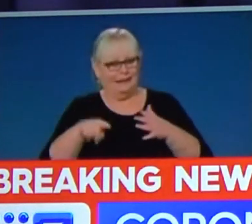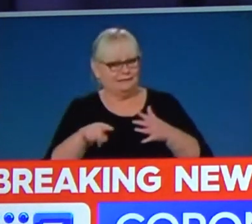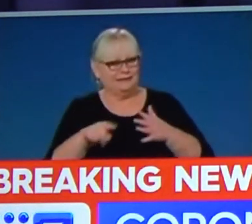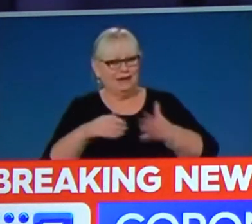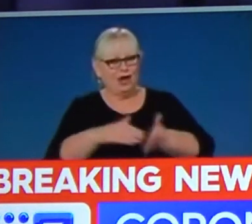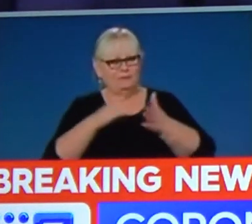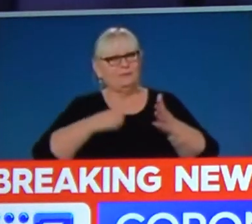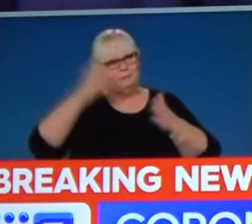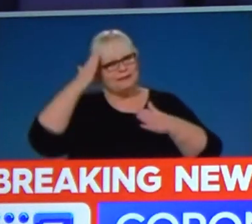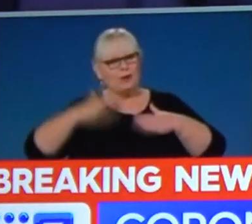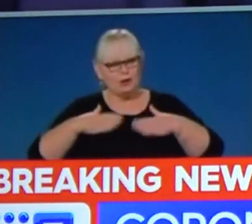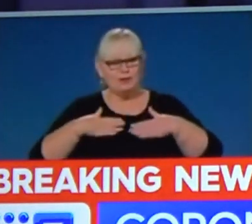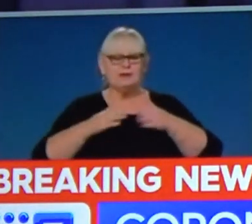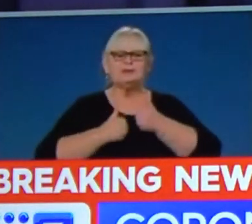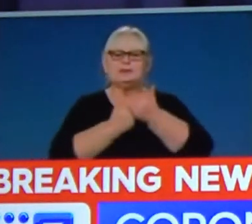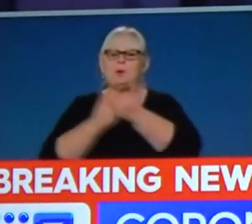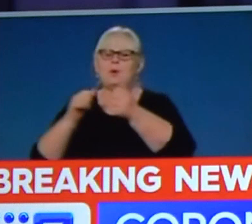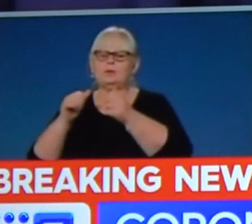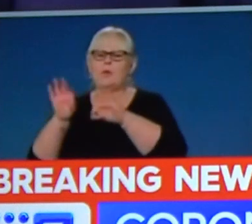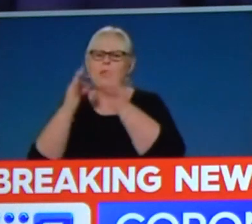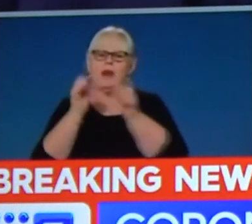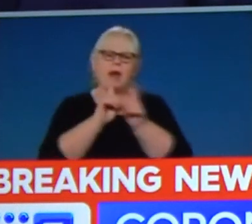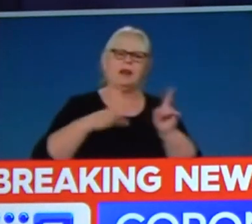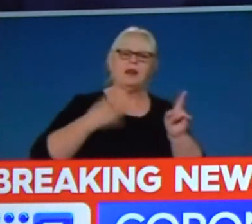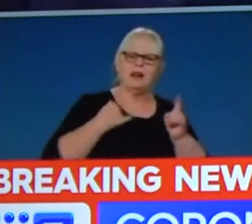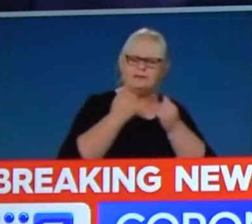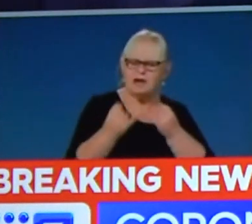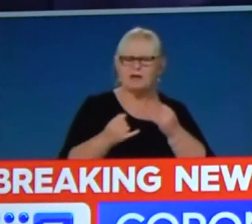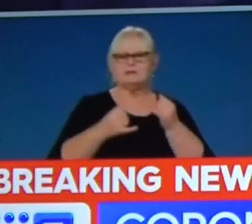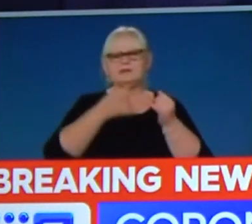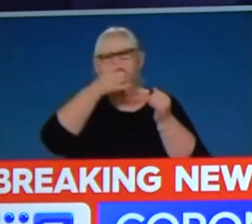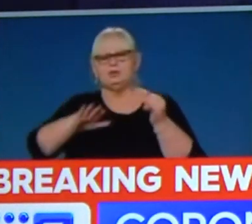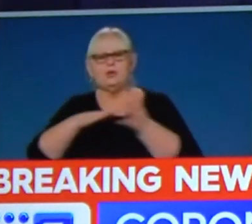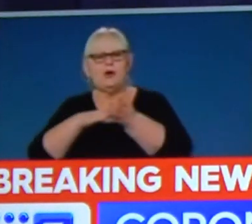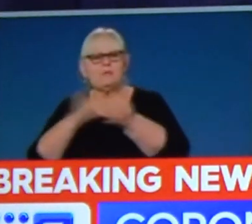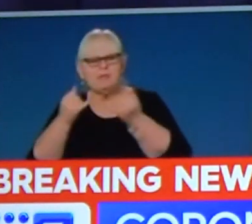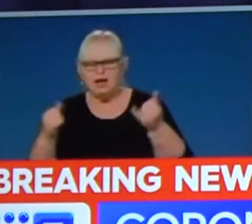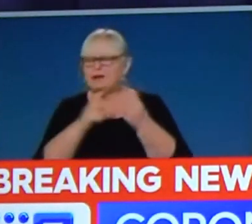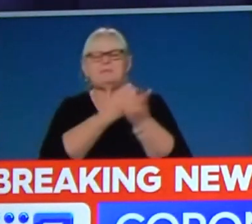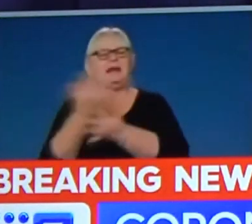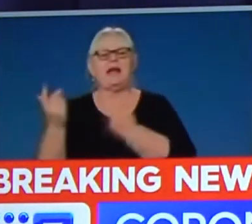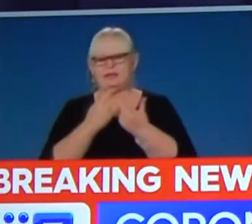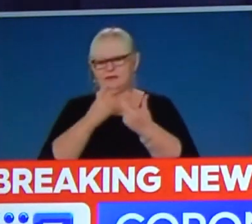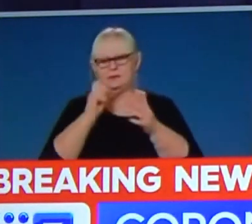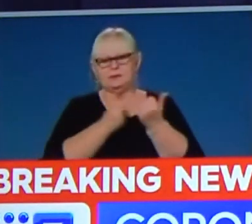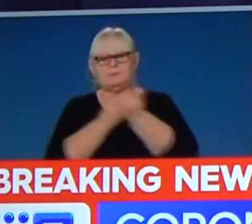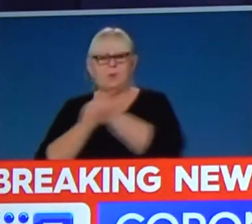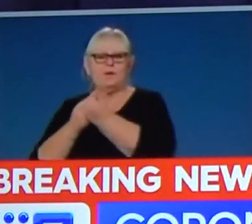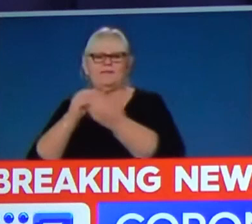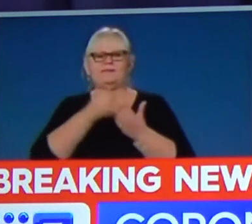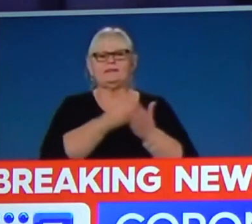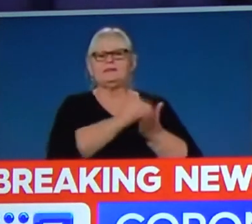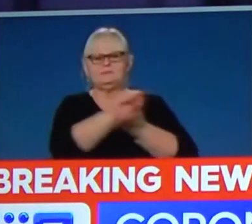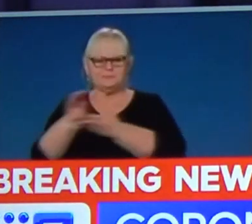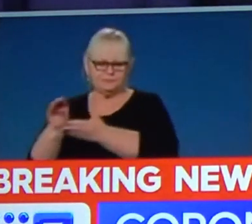And that's to support organisations like Lifeline and Kids Helpline and many others. Earlier throughout the day,